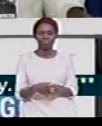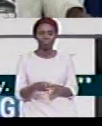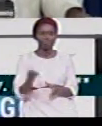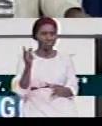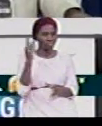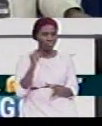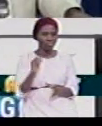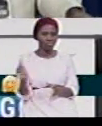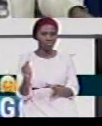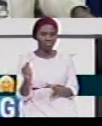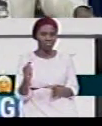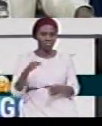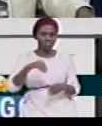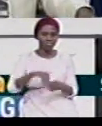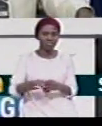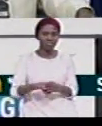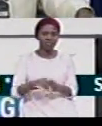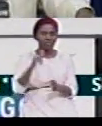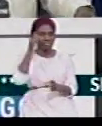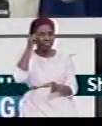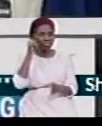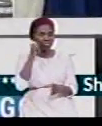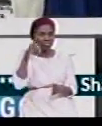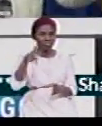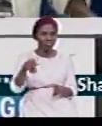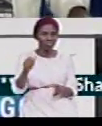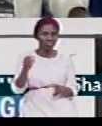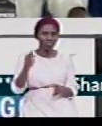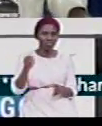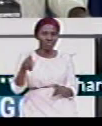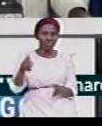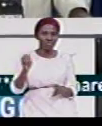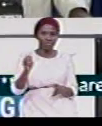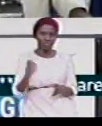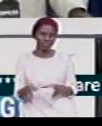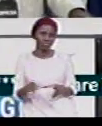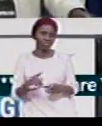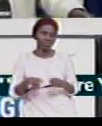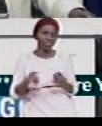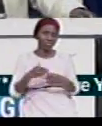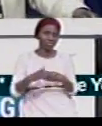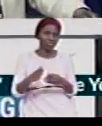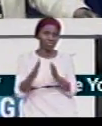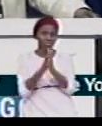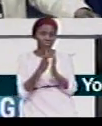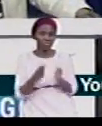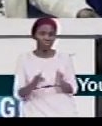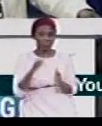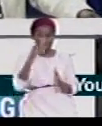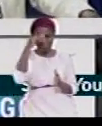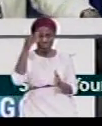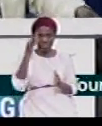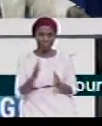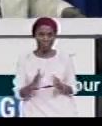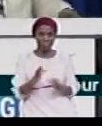of the man of God, he received his healing. Yes, let's hear the testimony directly from his mouth.